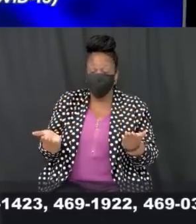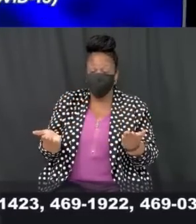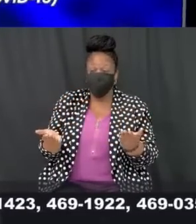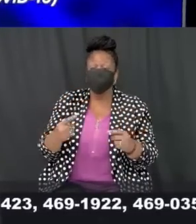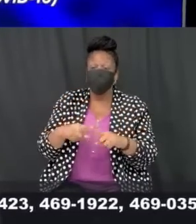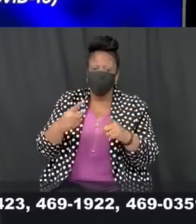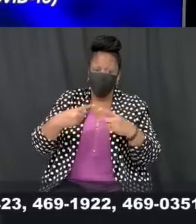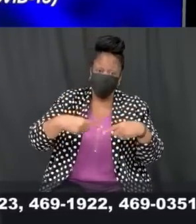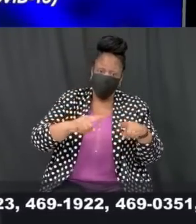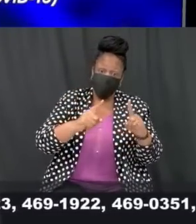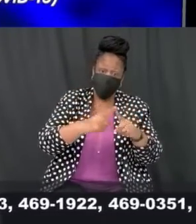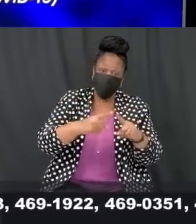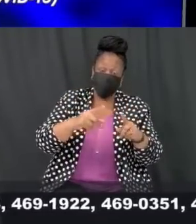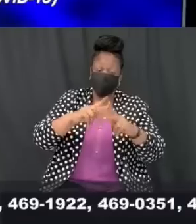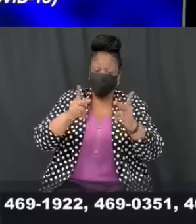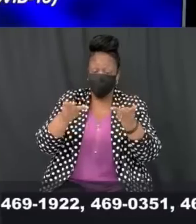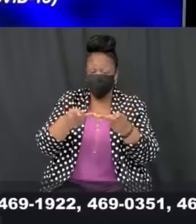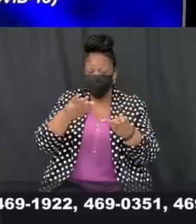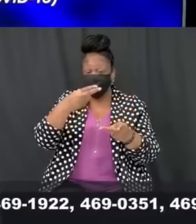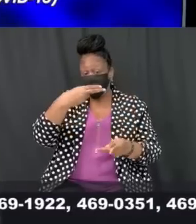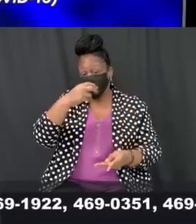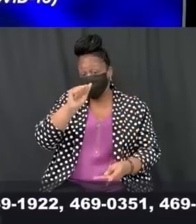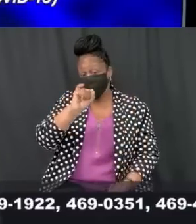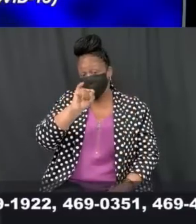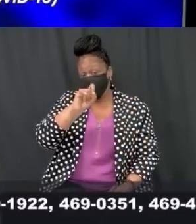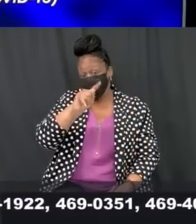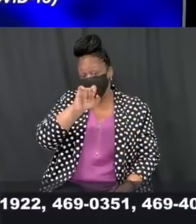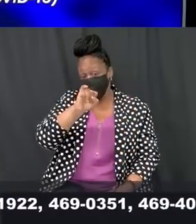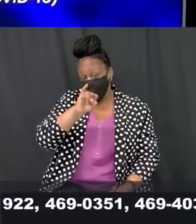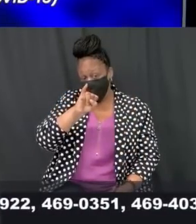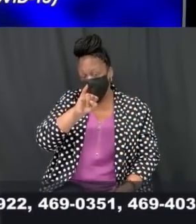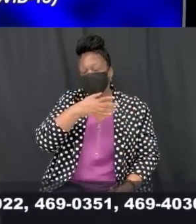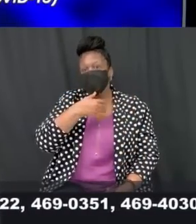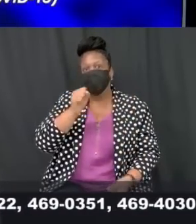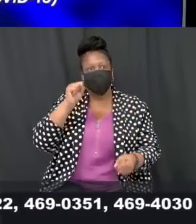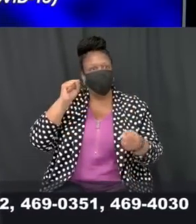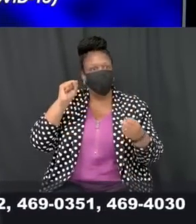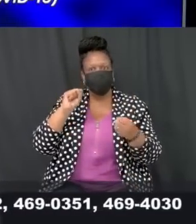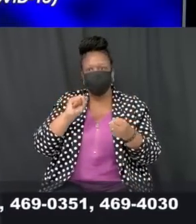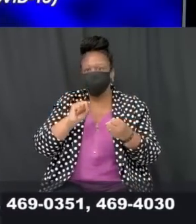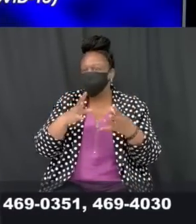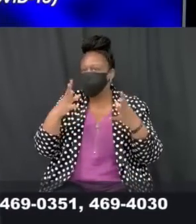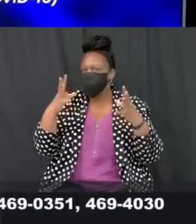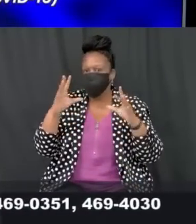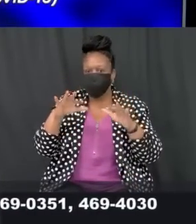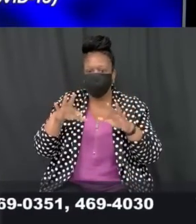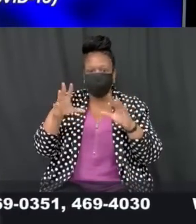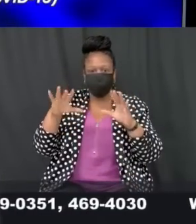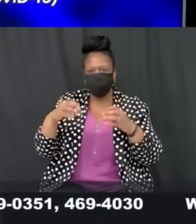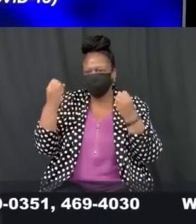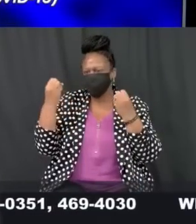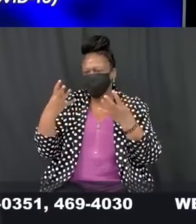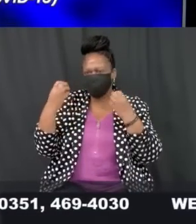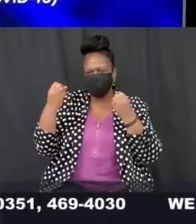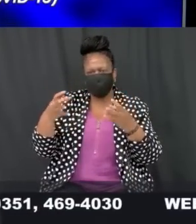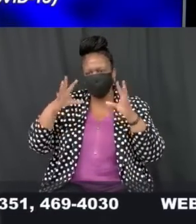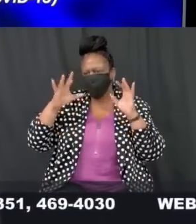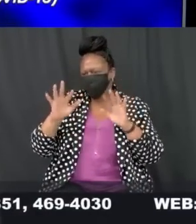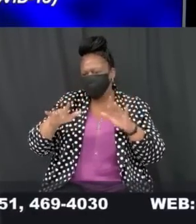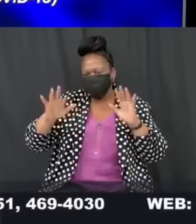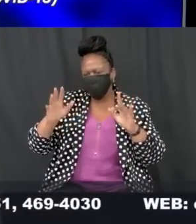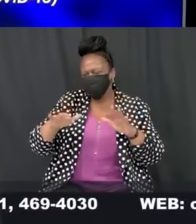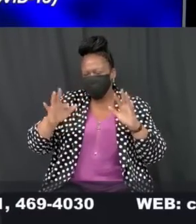prepare, revisit your hurricane plan. If you have one, if you don't have one, create a plan. If not, please call or